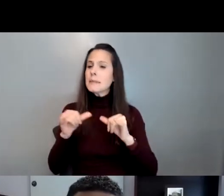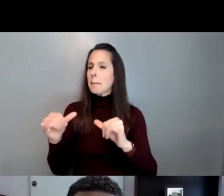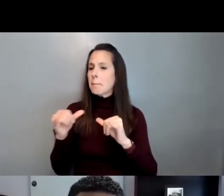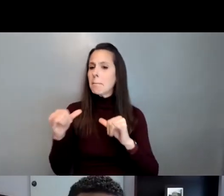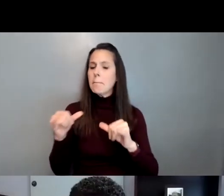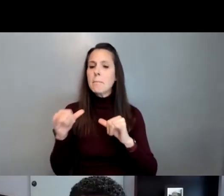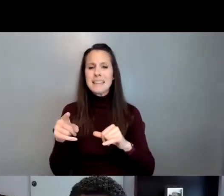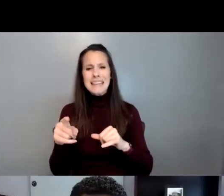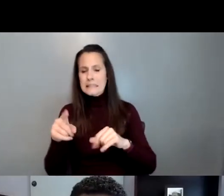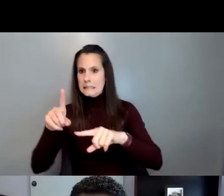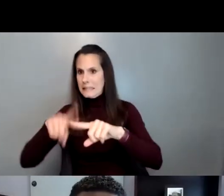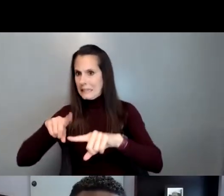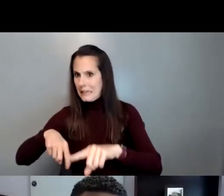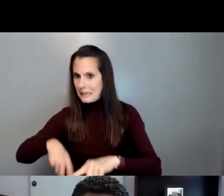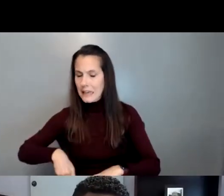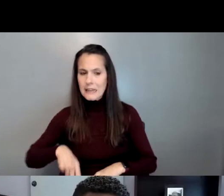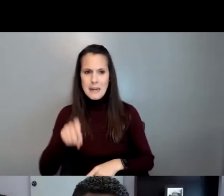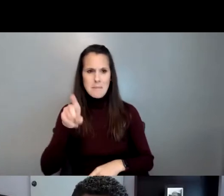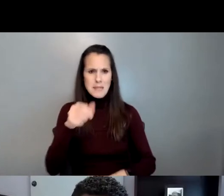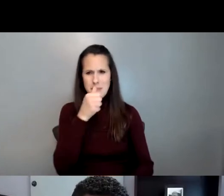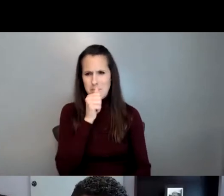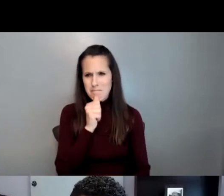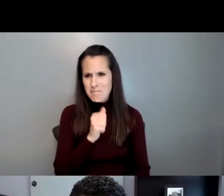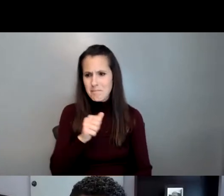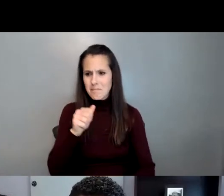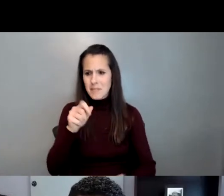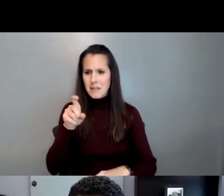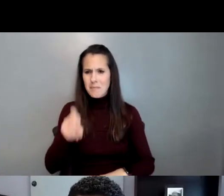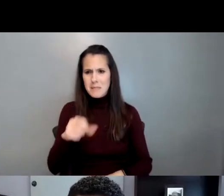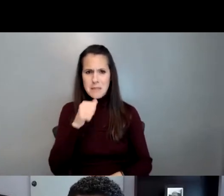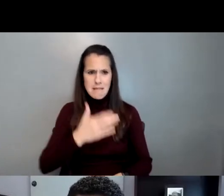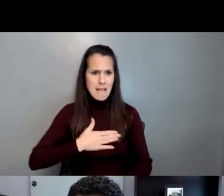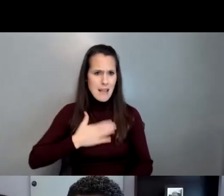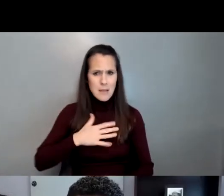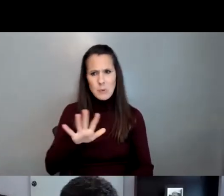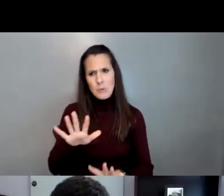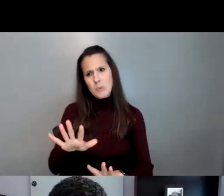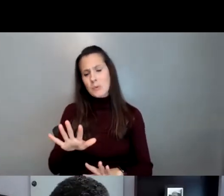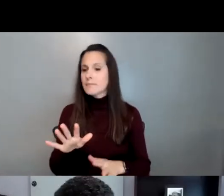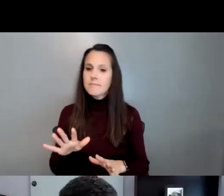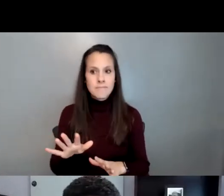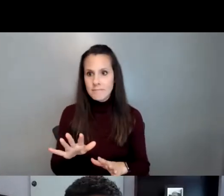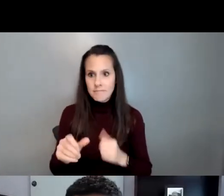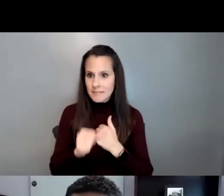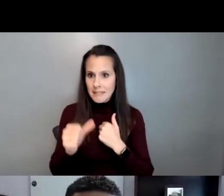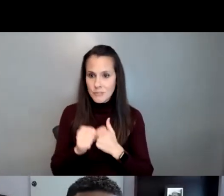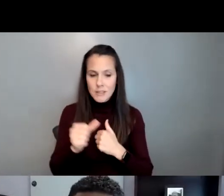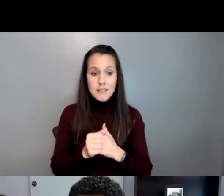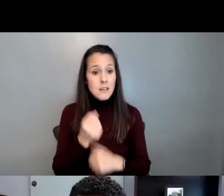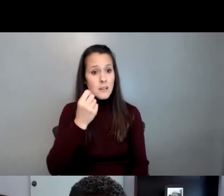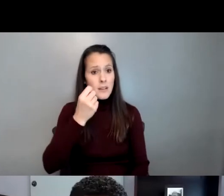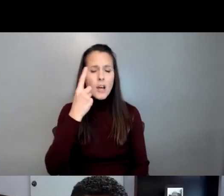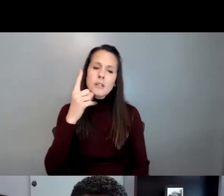something, and therefore it must be a miserable existence than live with disability. Now, at the same time, these are always